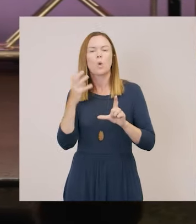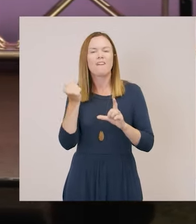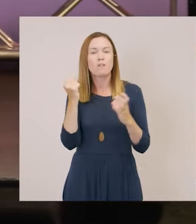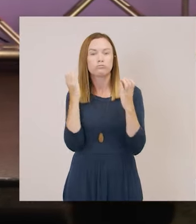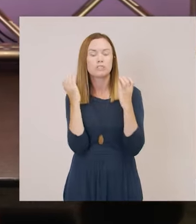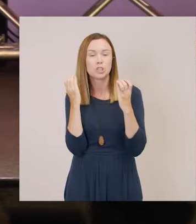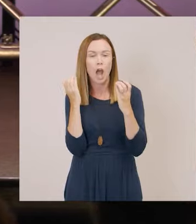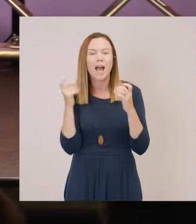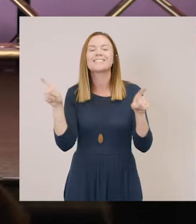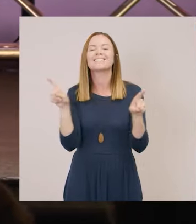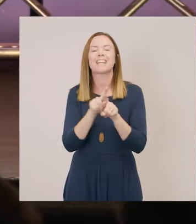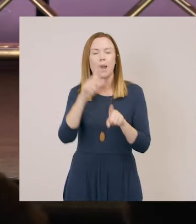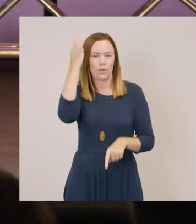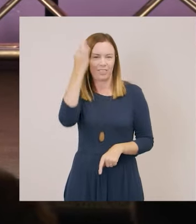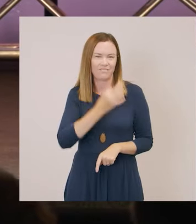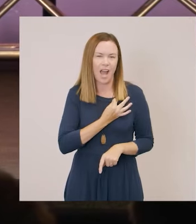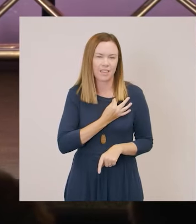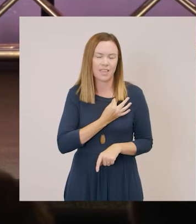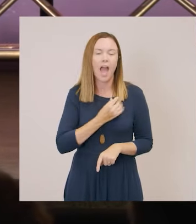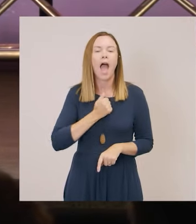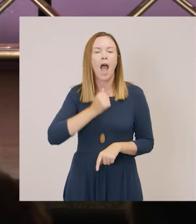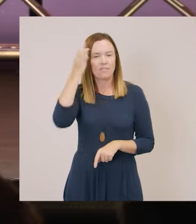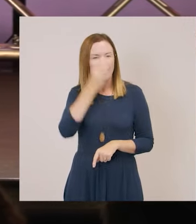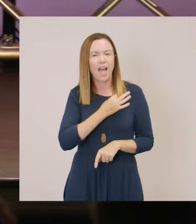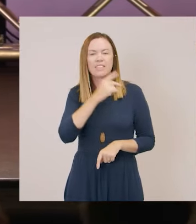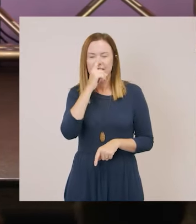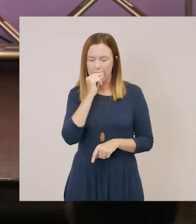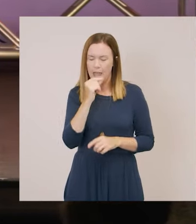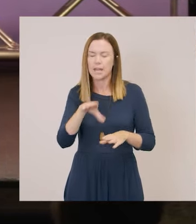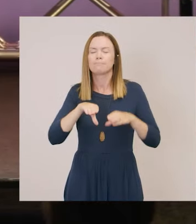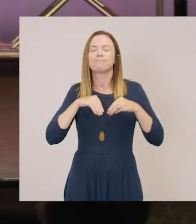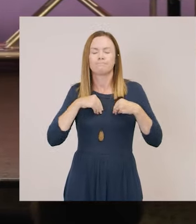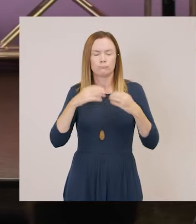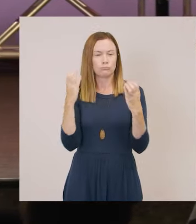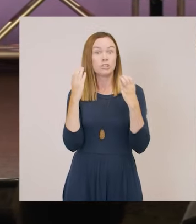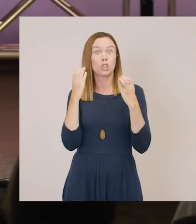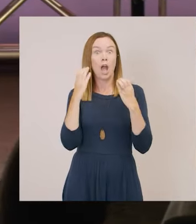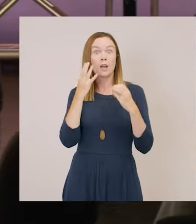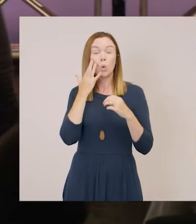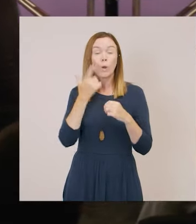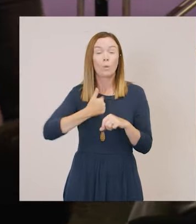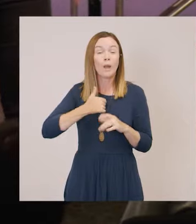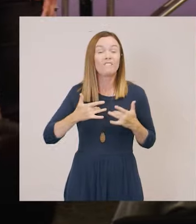stronger. It's the same with our faith. Our faith can take a lot of pressure. And it's when we